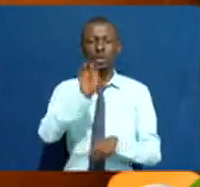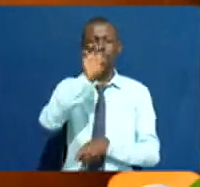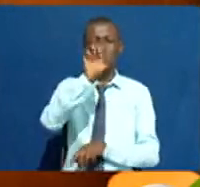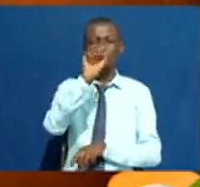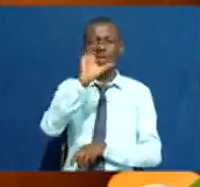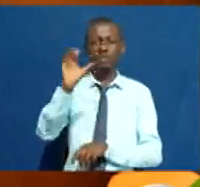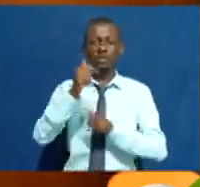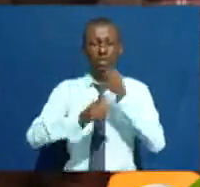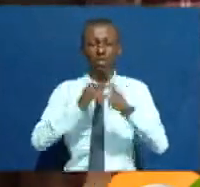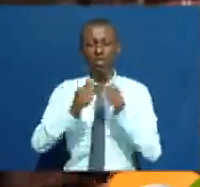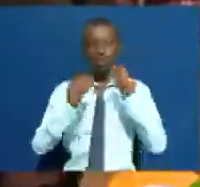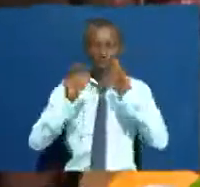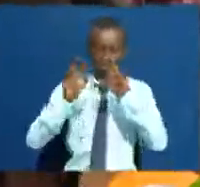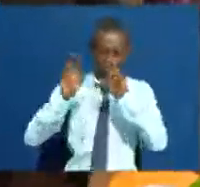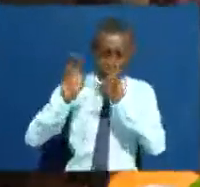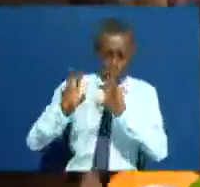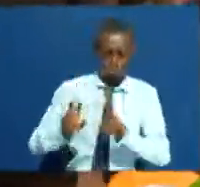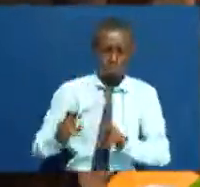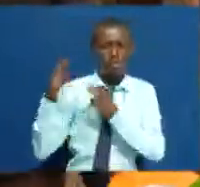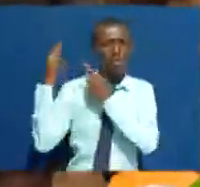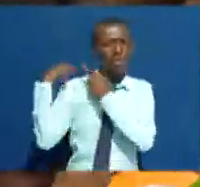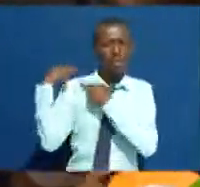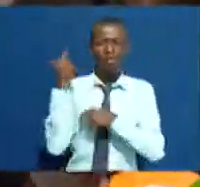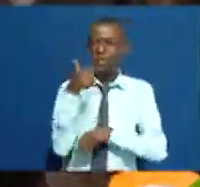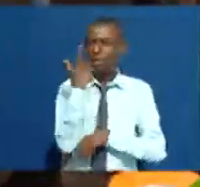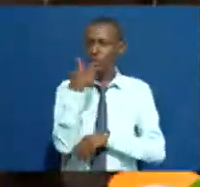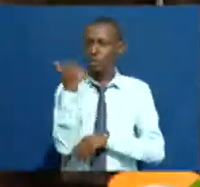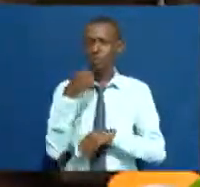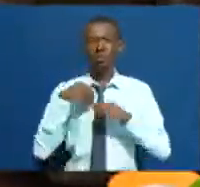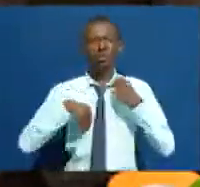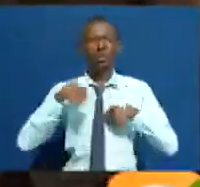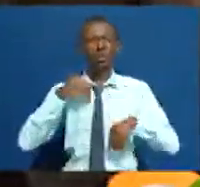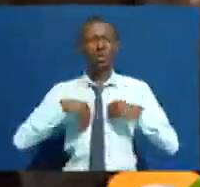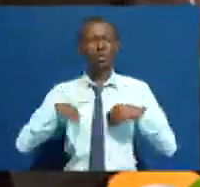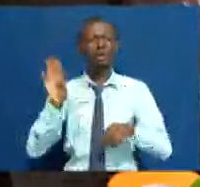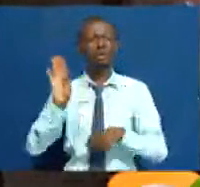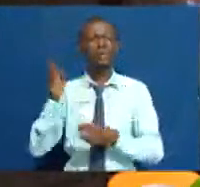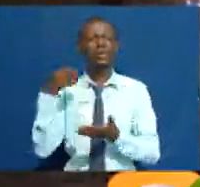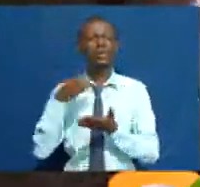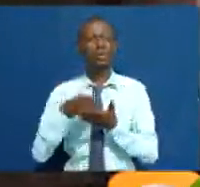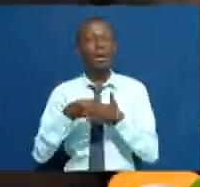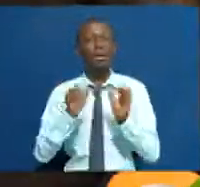with investigations on who is responsible for the embezzlement of billions of shillings